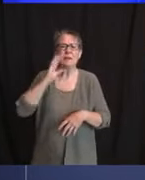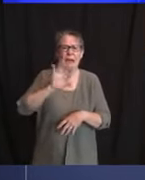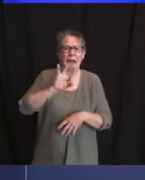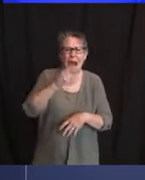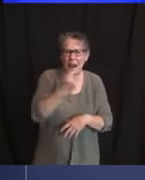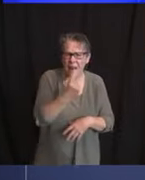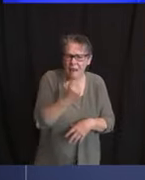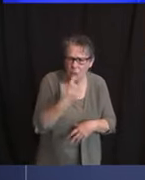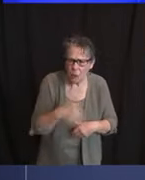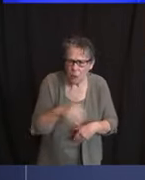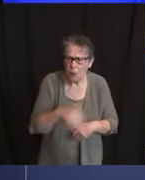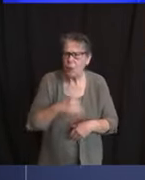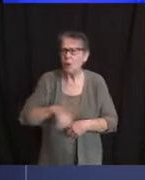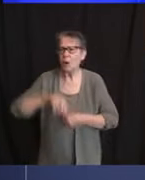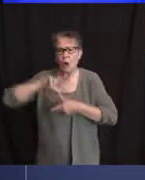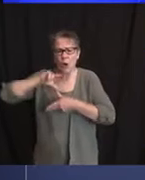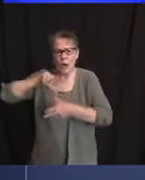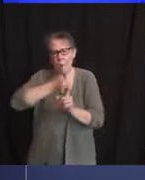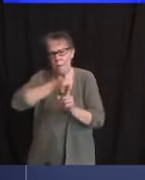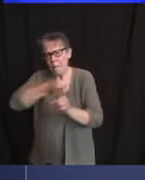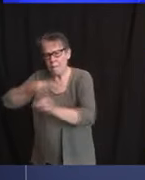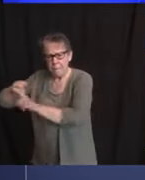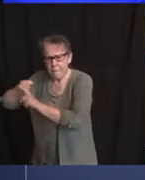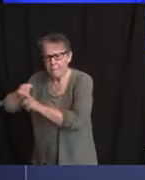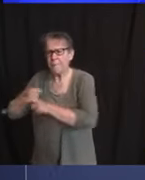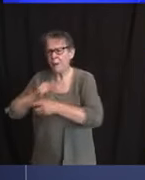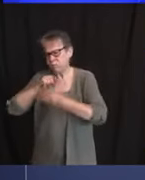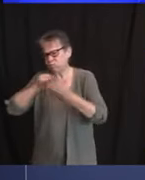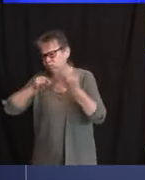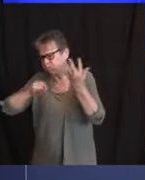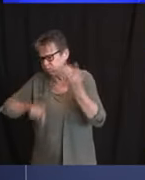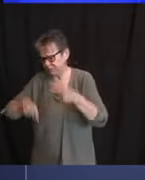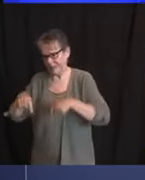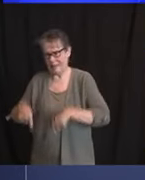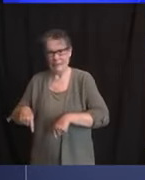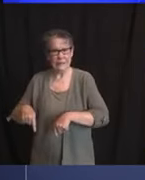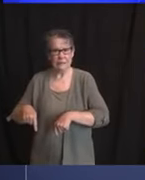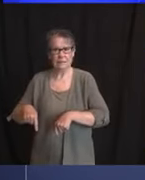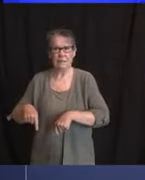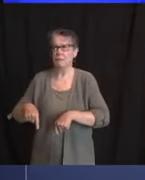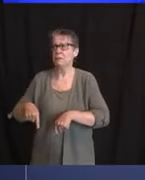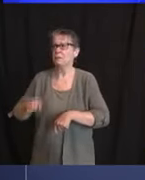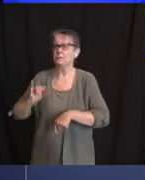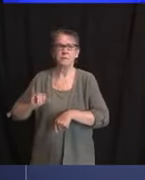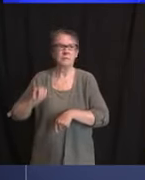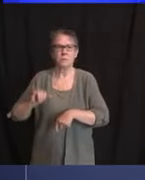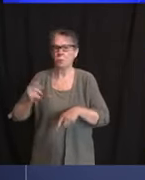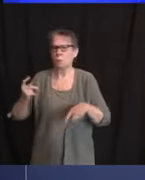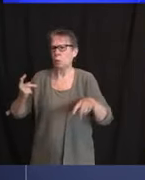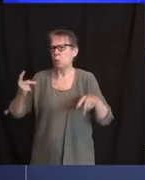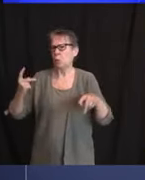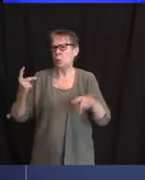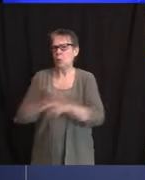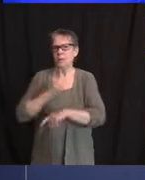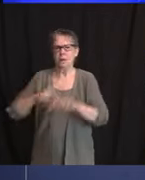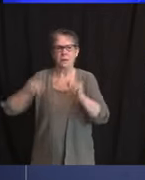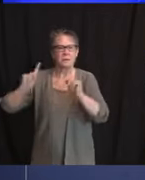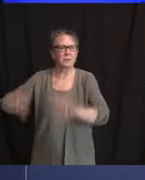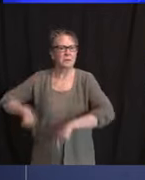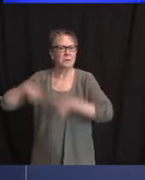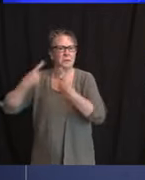this. And while this is different, we New Jerseyans are tough and resilient. We don't back down from any